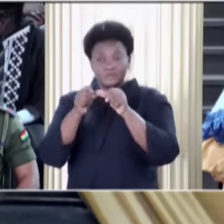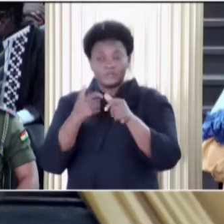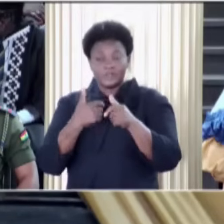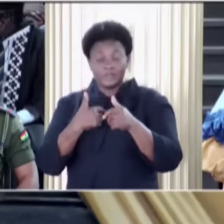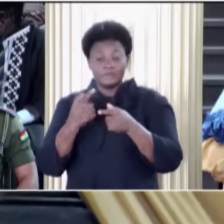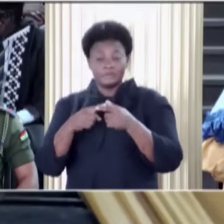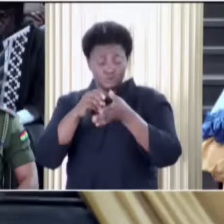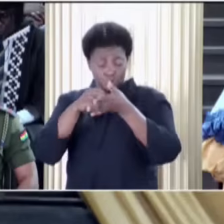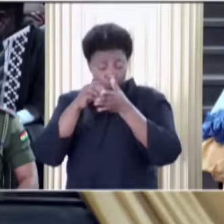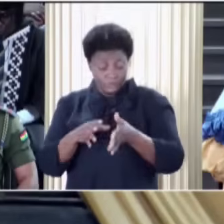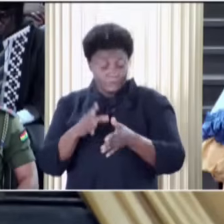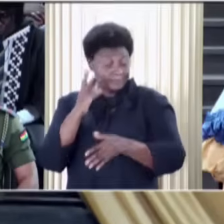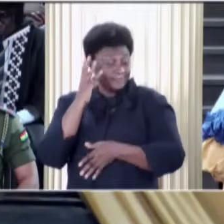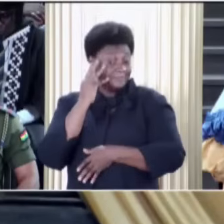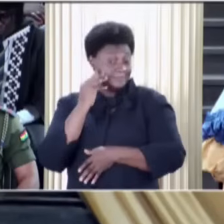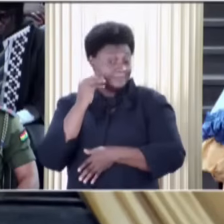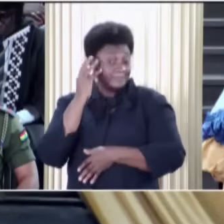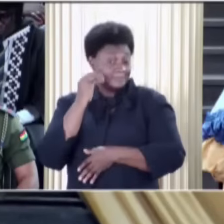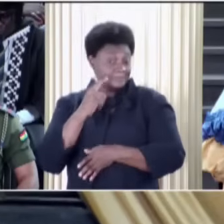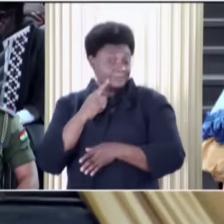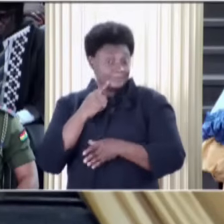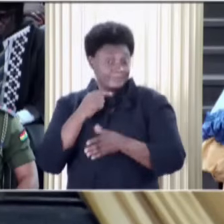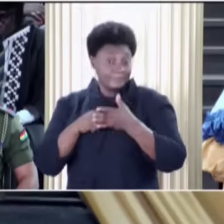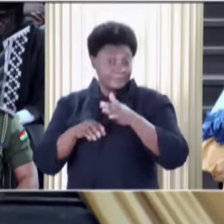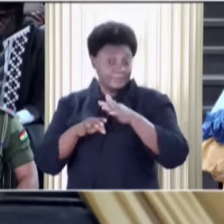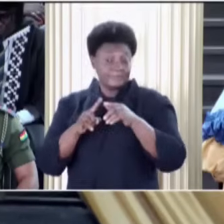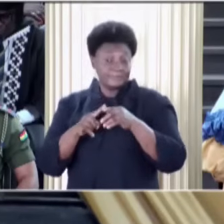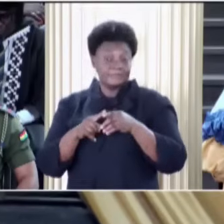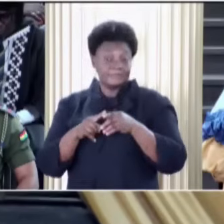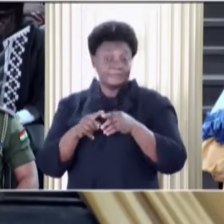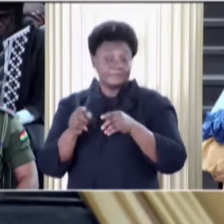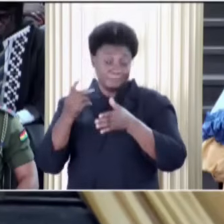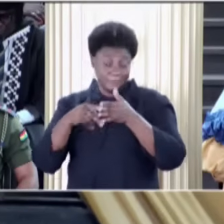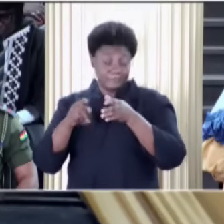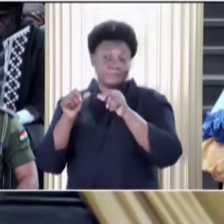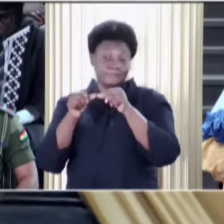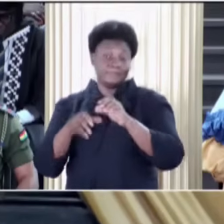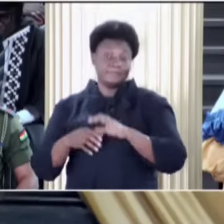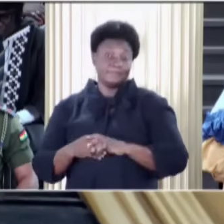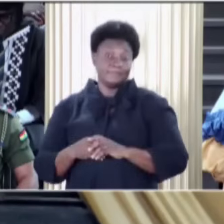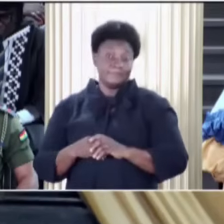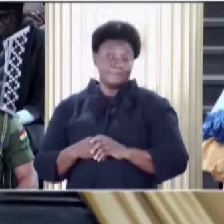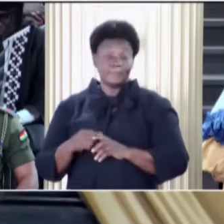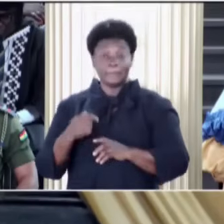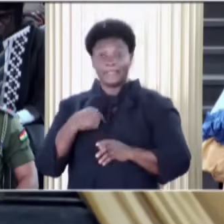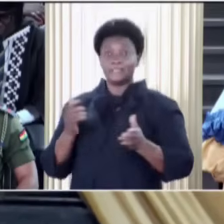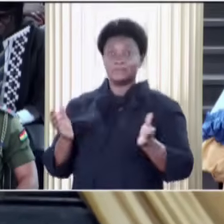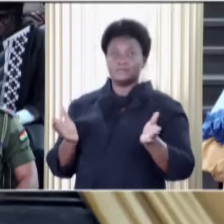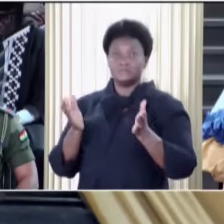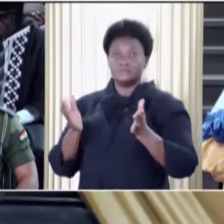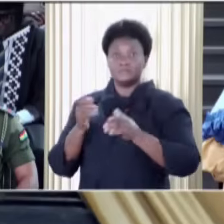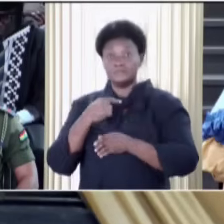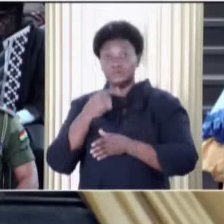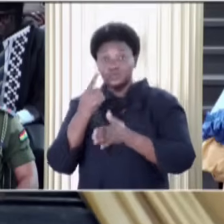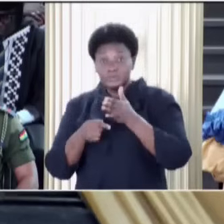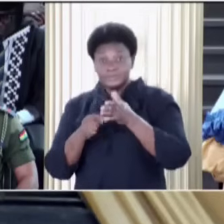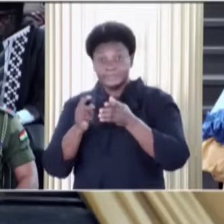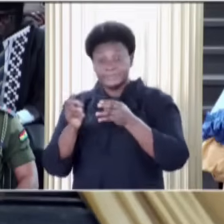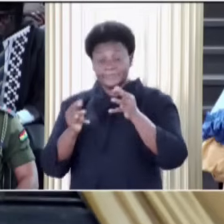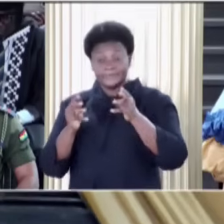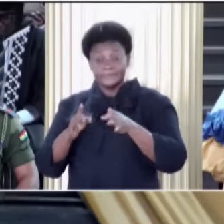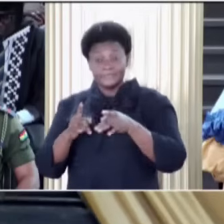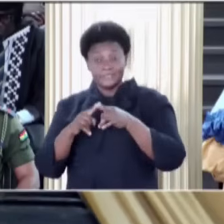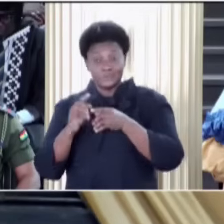student experience at the heart of our mission. I am encouraged by management's commitment